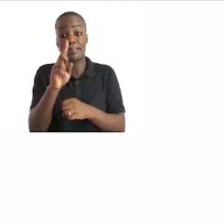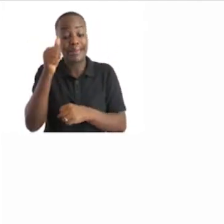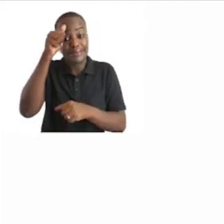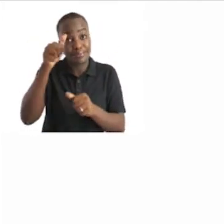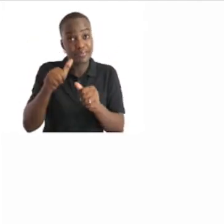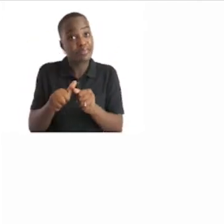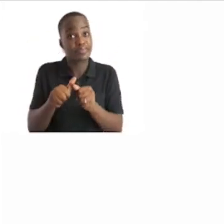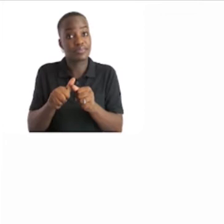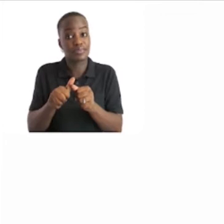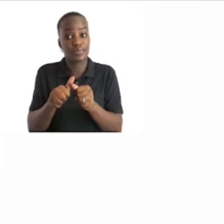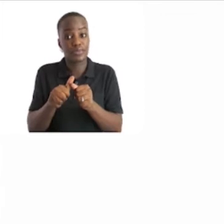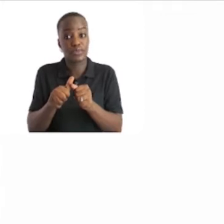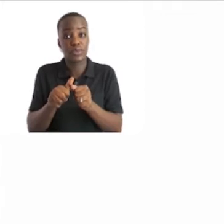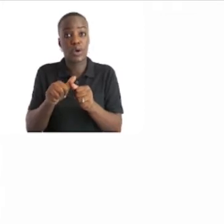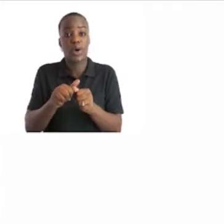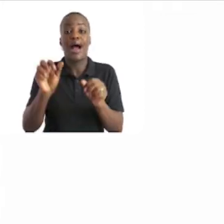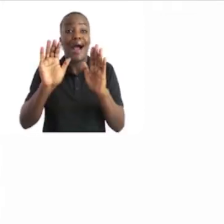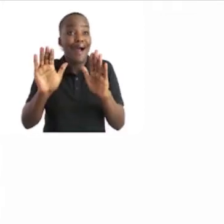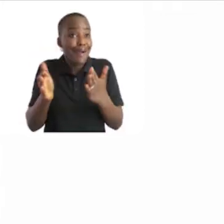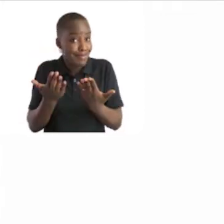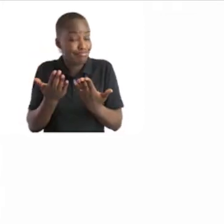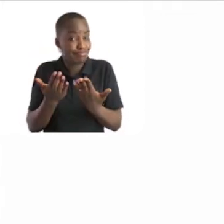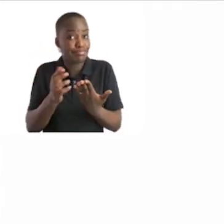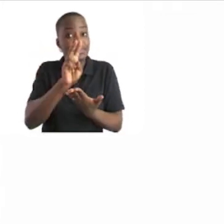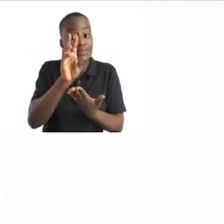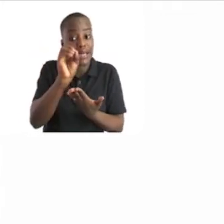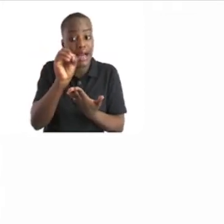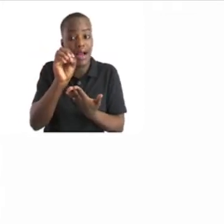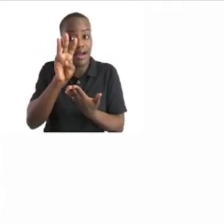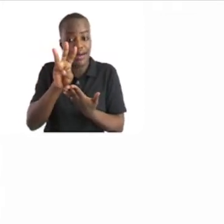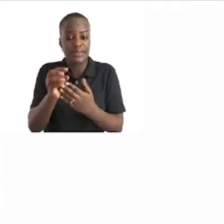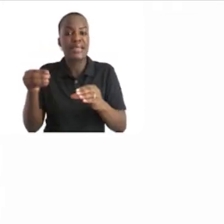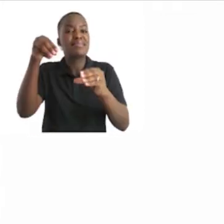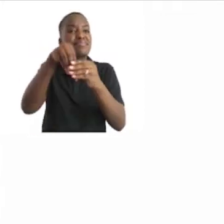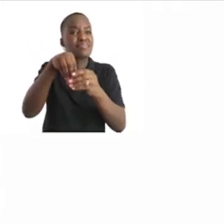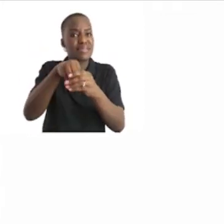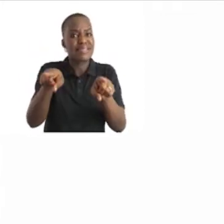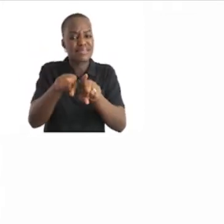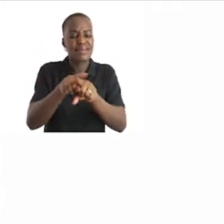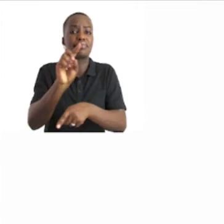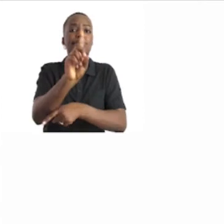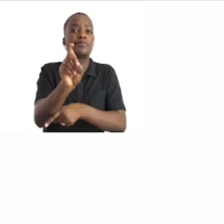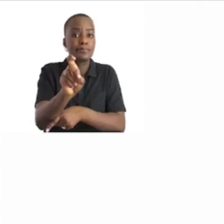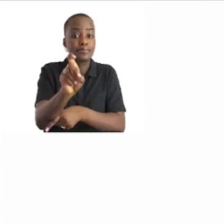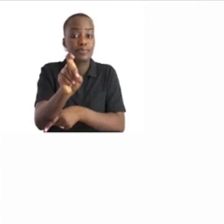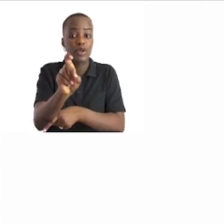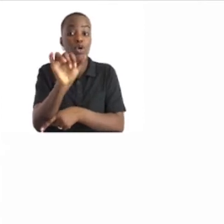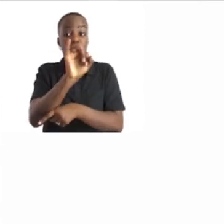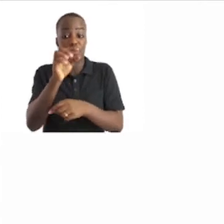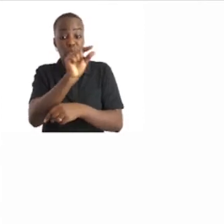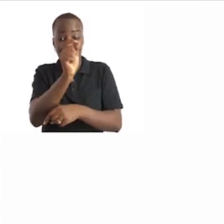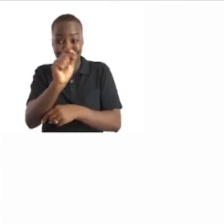remember, the word how falls into the family of questions. So instead of